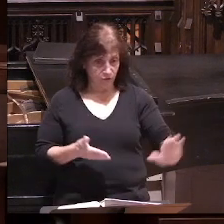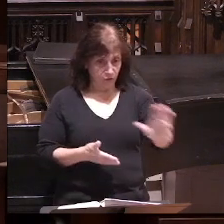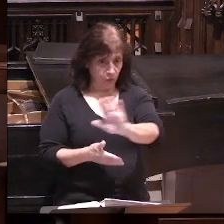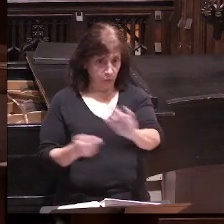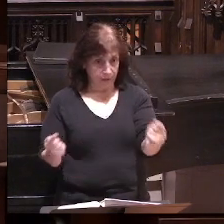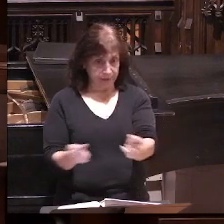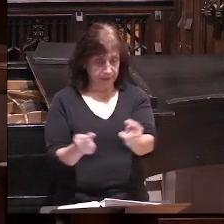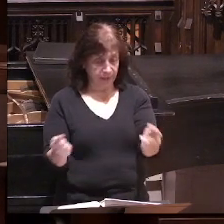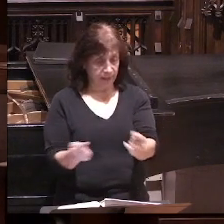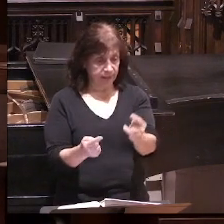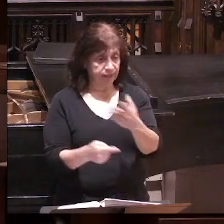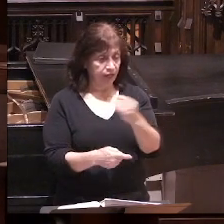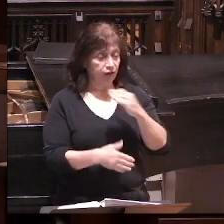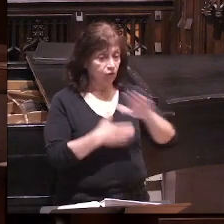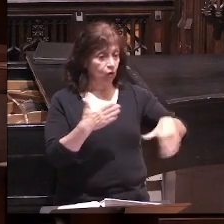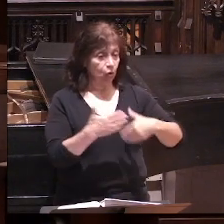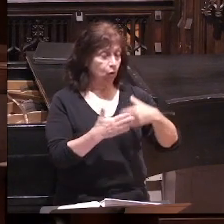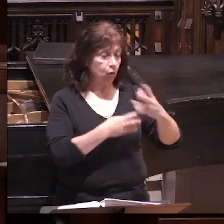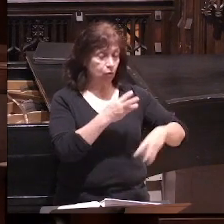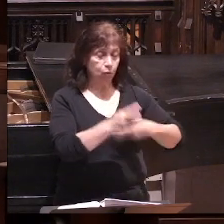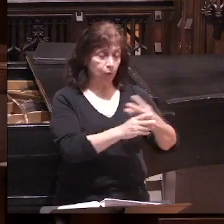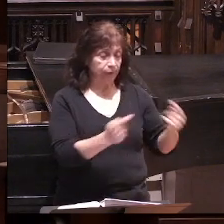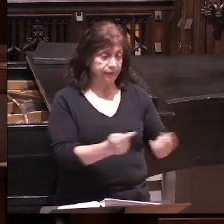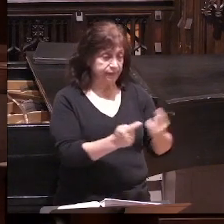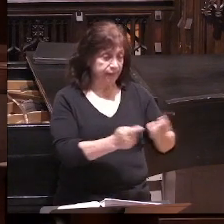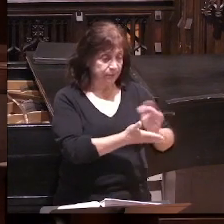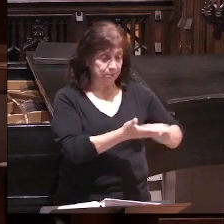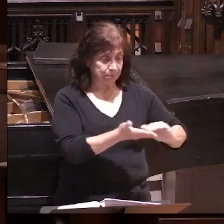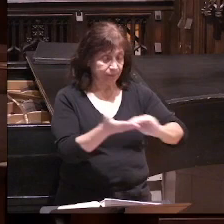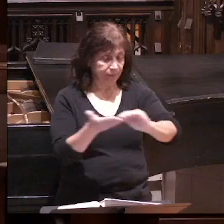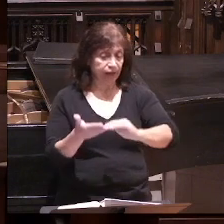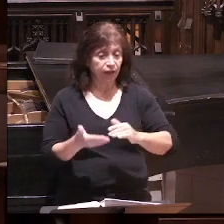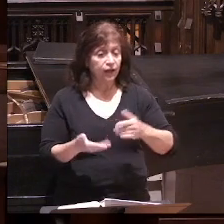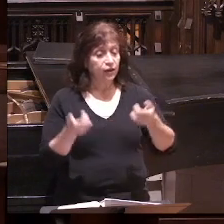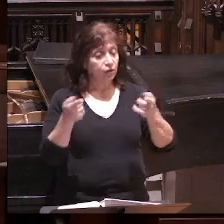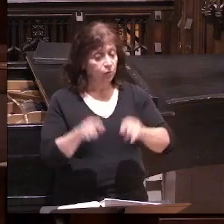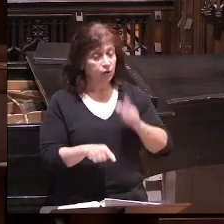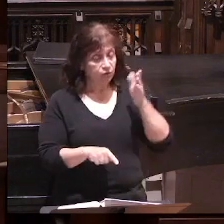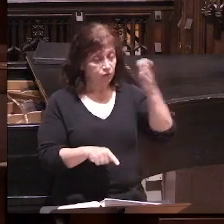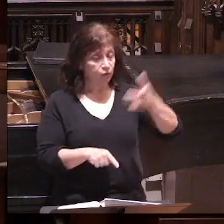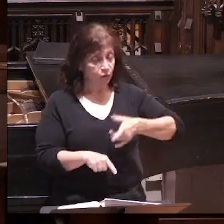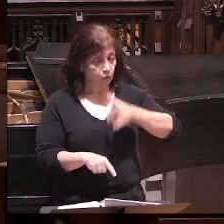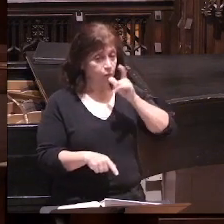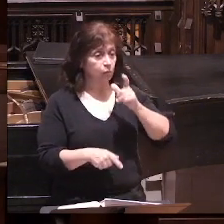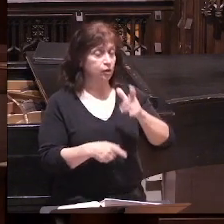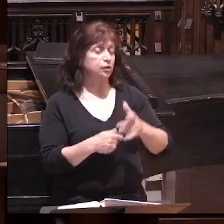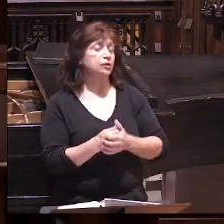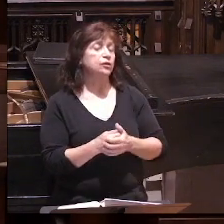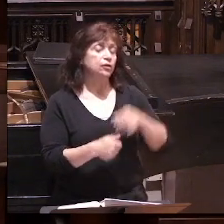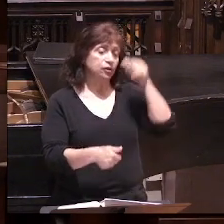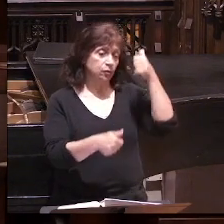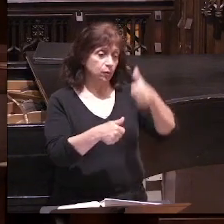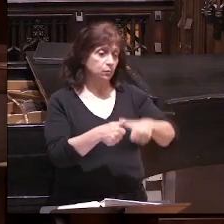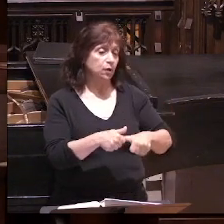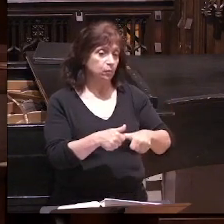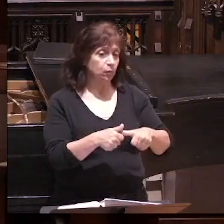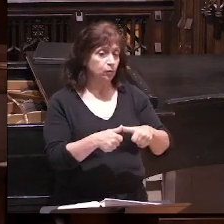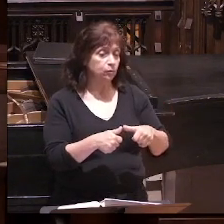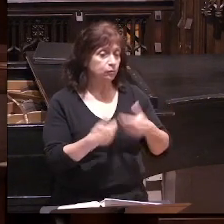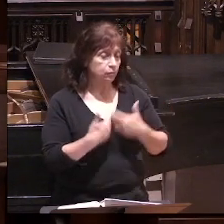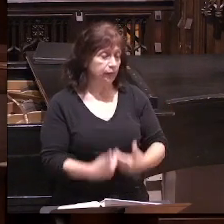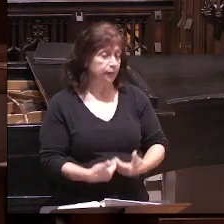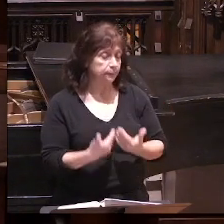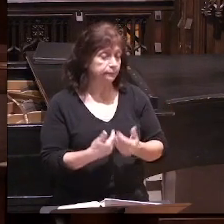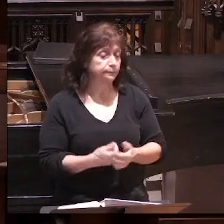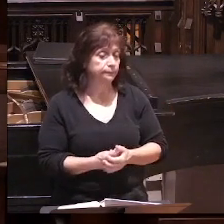yours and for all the world. And when you do this in times to come, you do this remembering